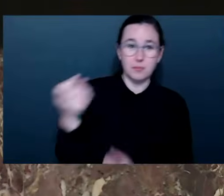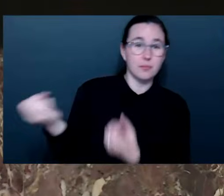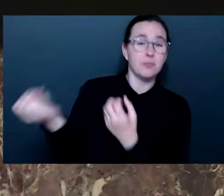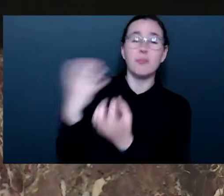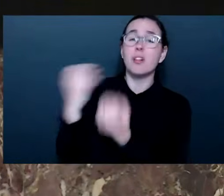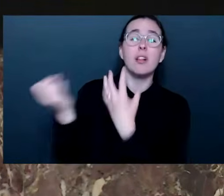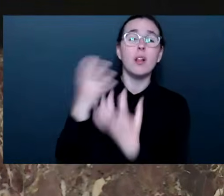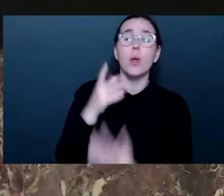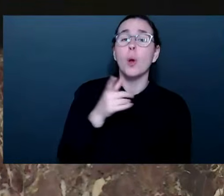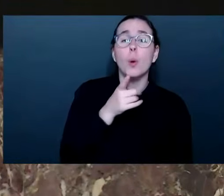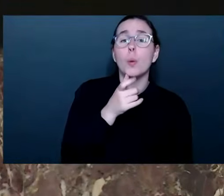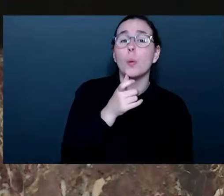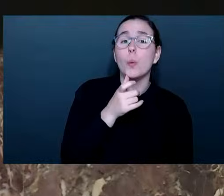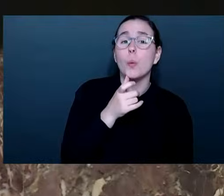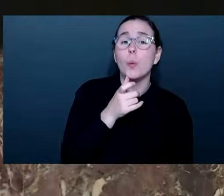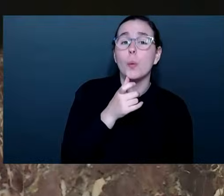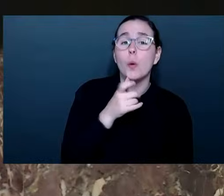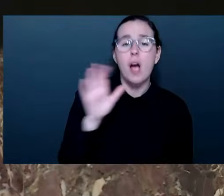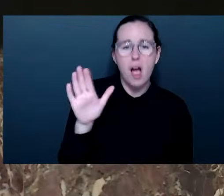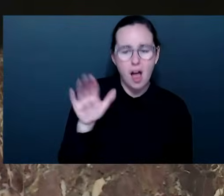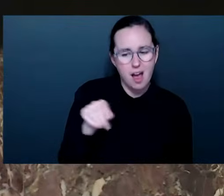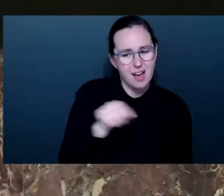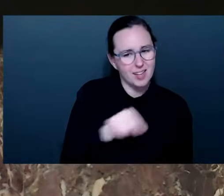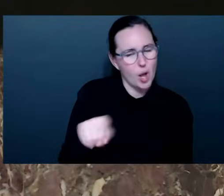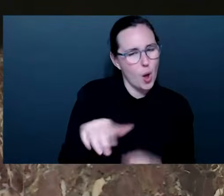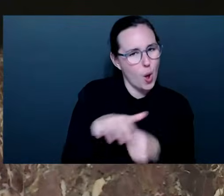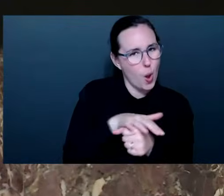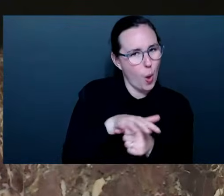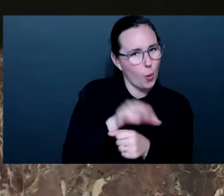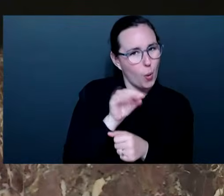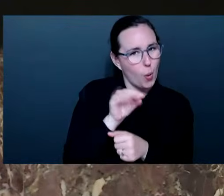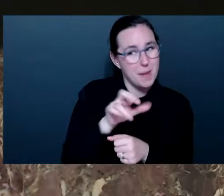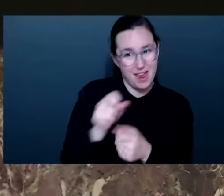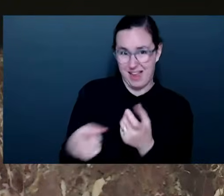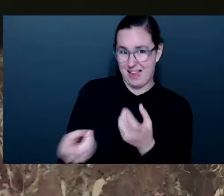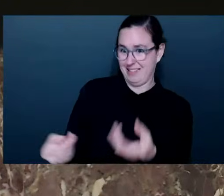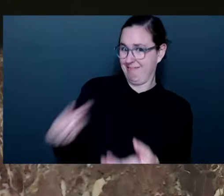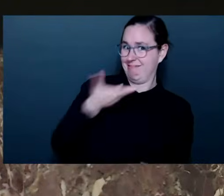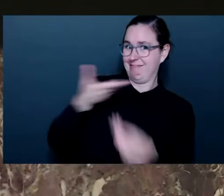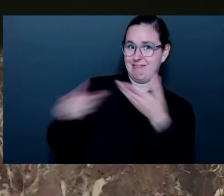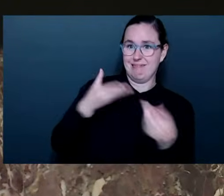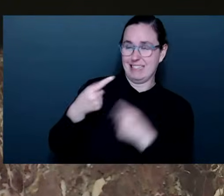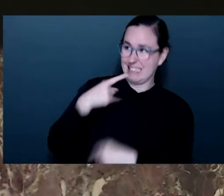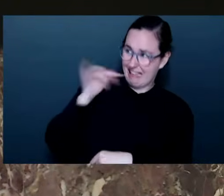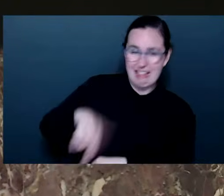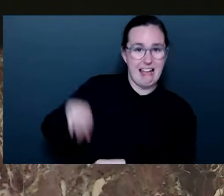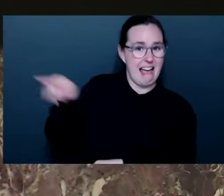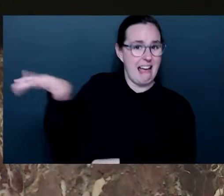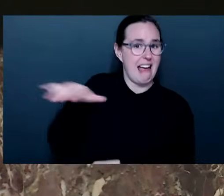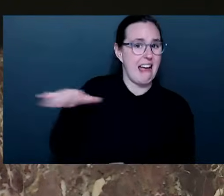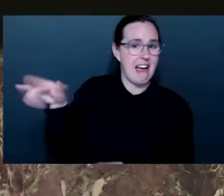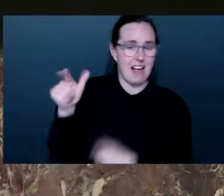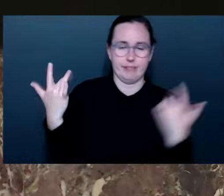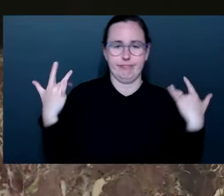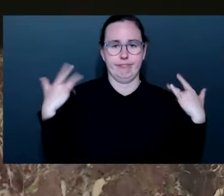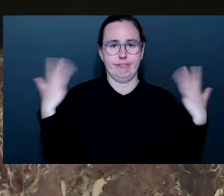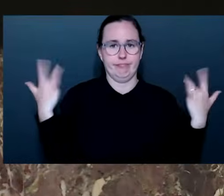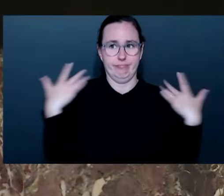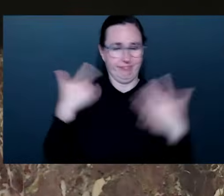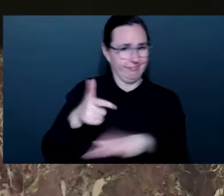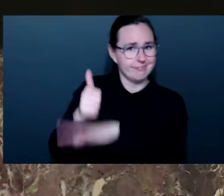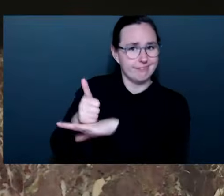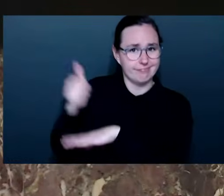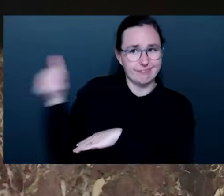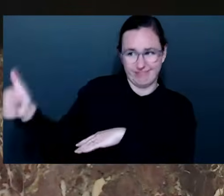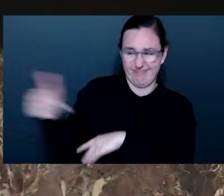concerned about the downloading. It's no wonder municipalities have lost trust in this government. Will the minister stop hiding behind process and finally confirm if